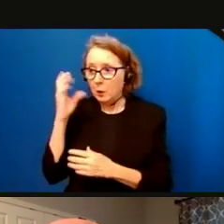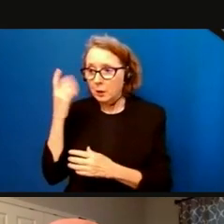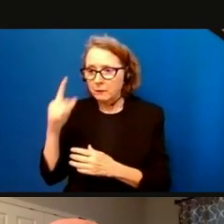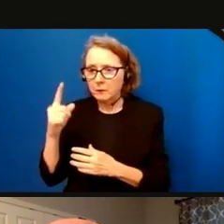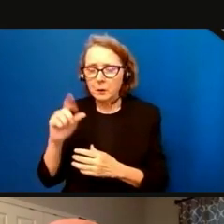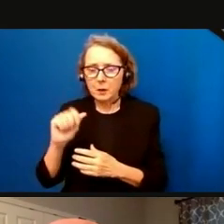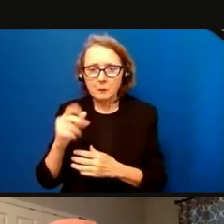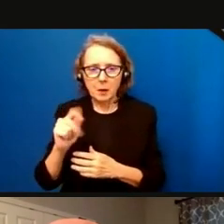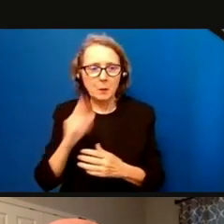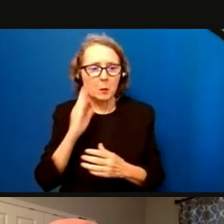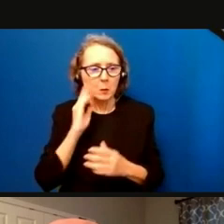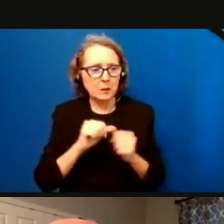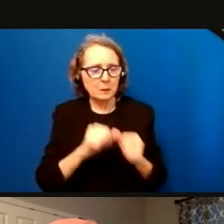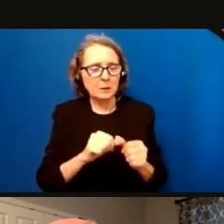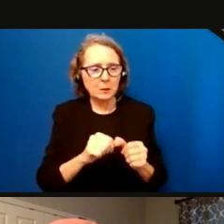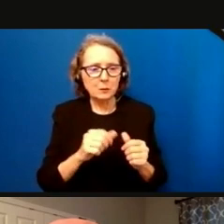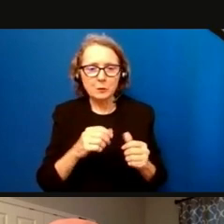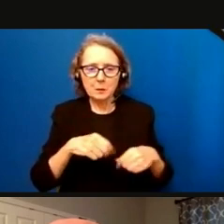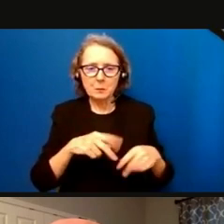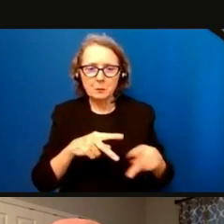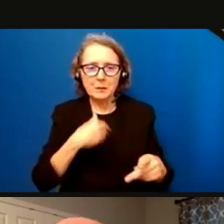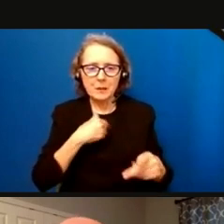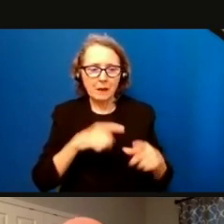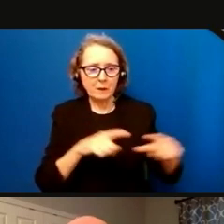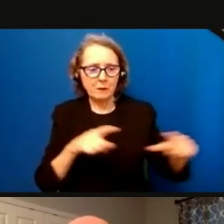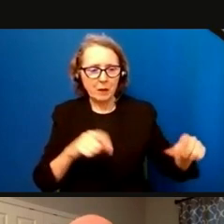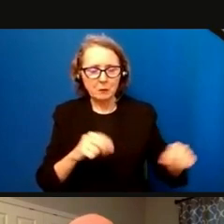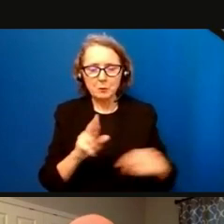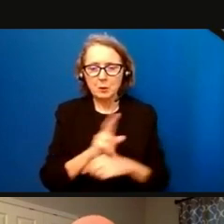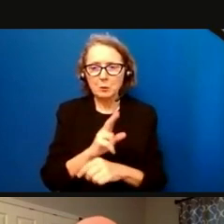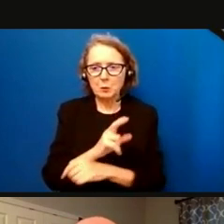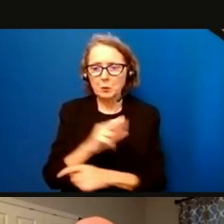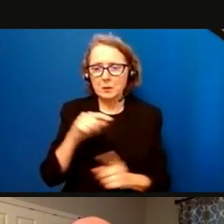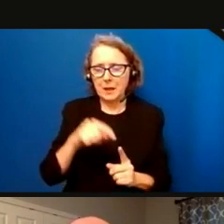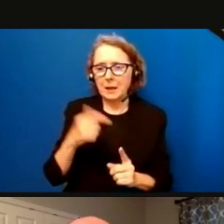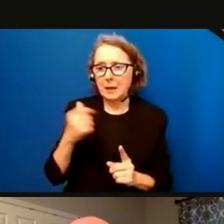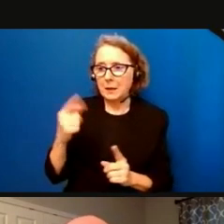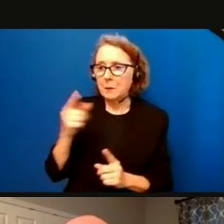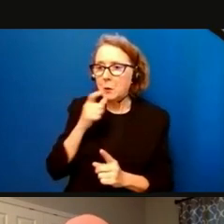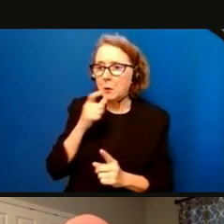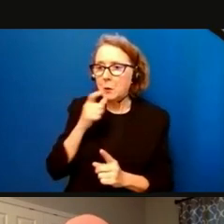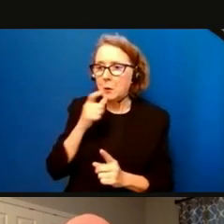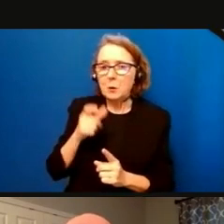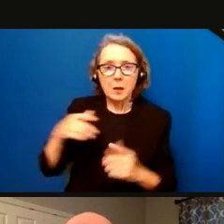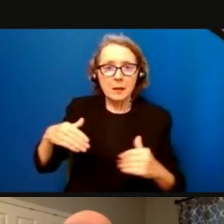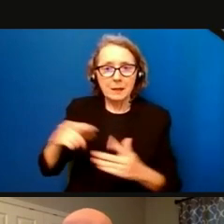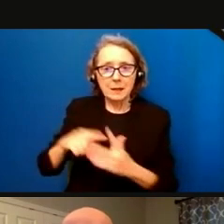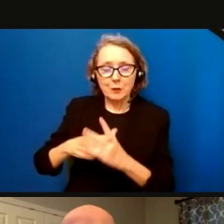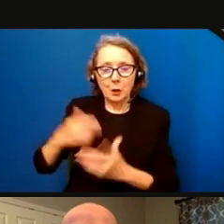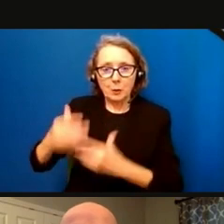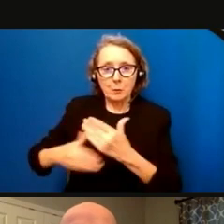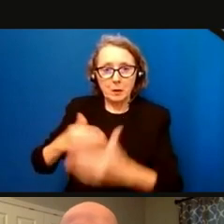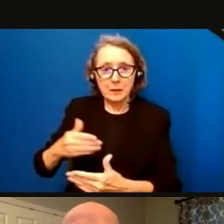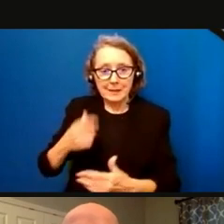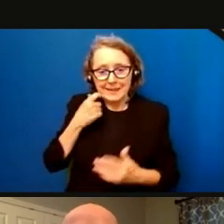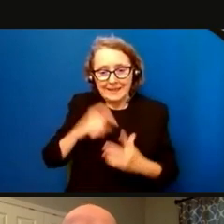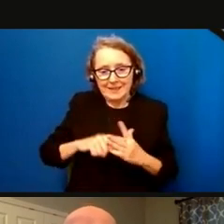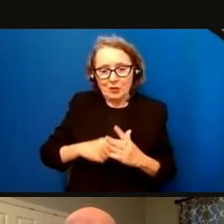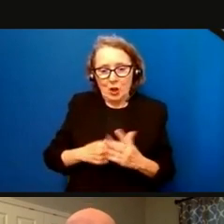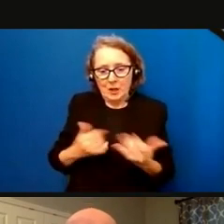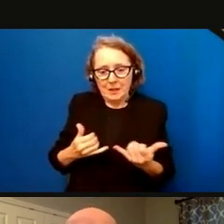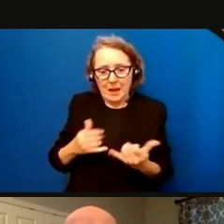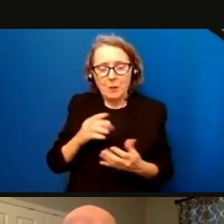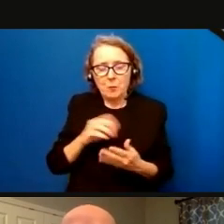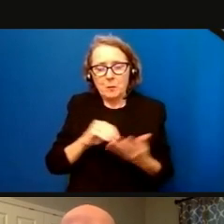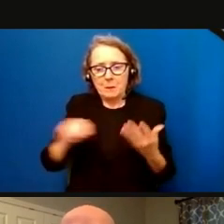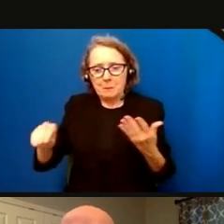will continue to be allowed to have that voucher and utilize it. Anybody who has not started the process and is just beginning is now being